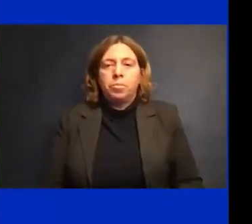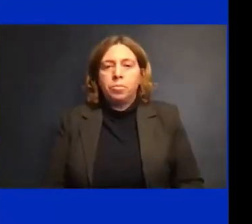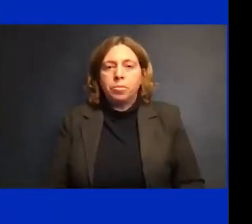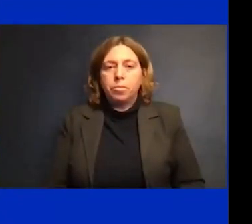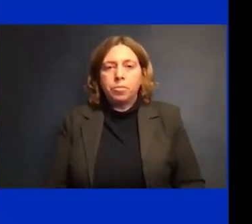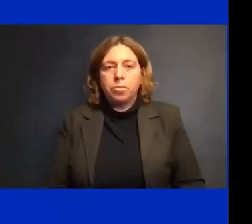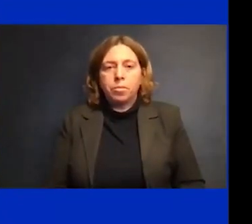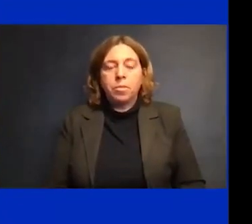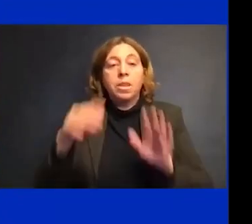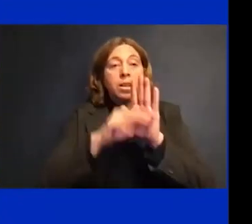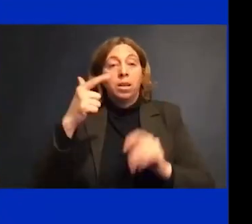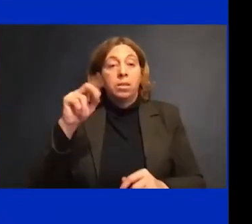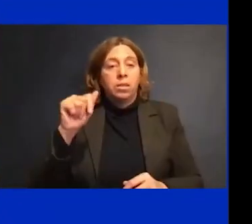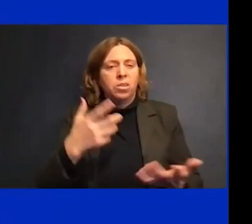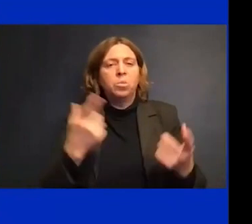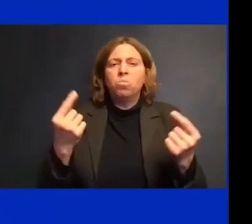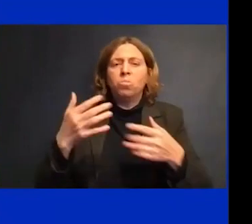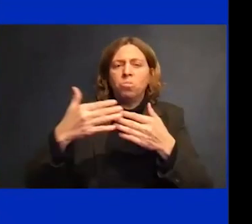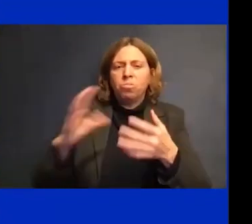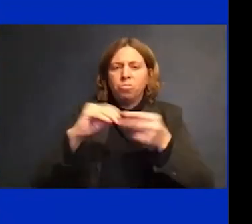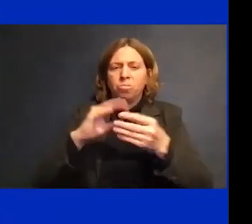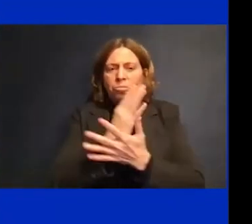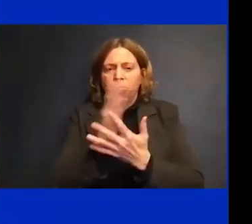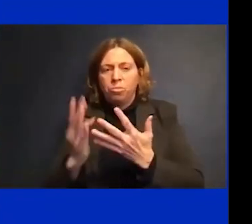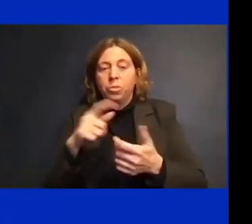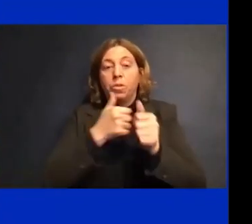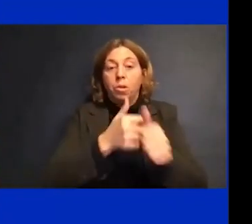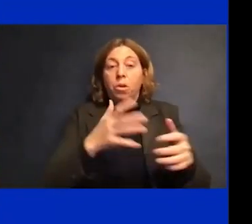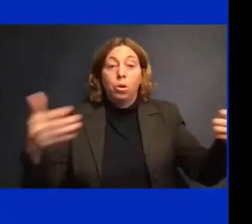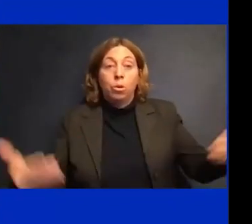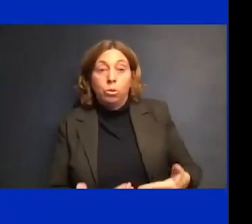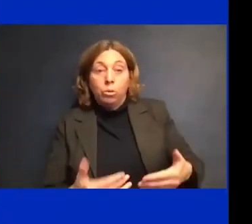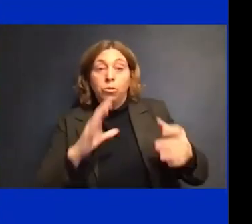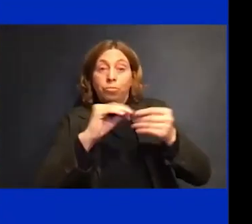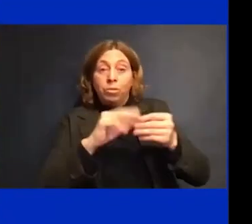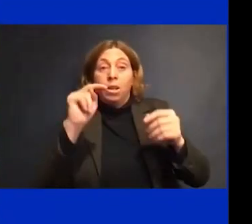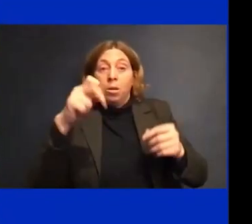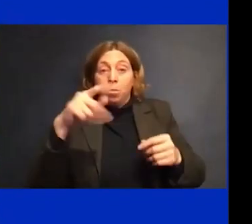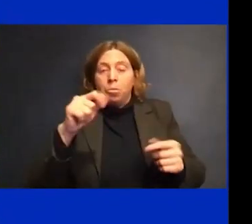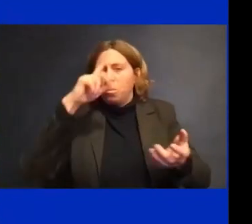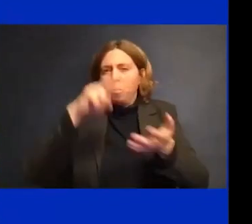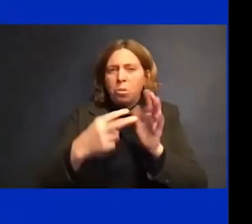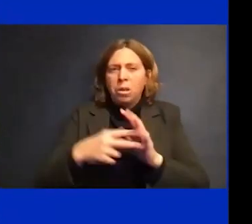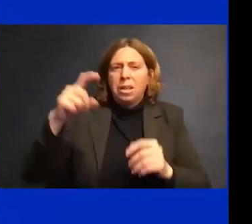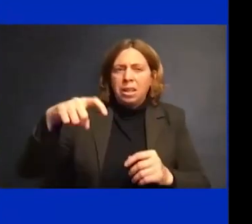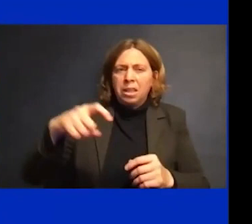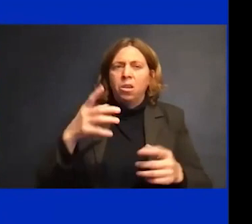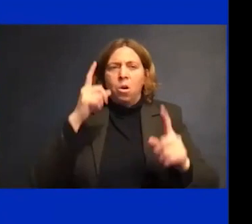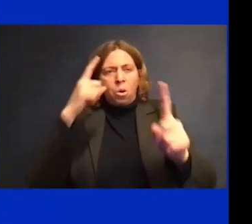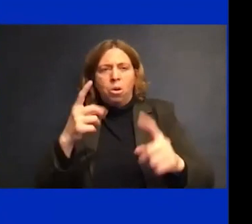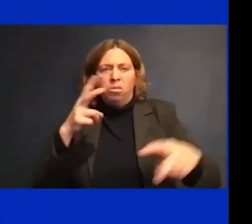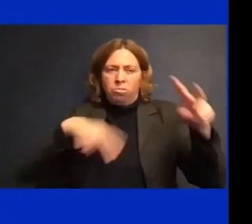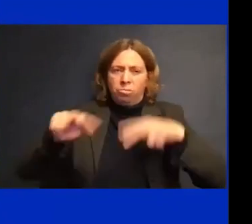Following these introductory remarks, we will present via this video an introduction of the project, an overview of community